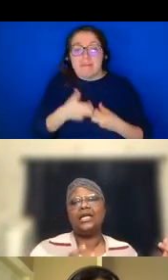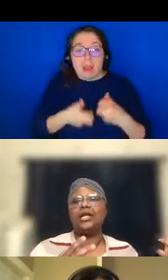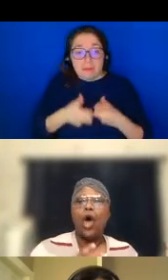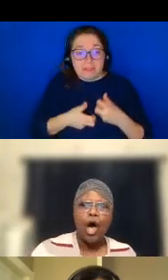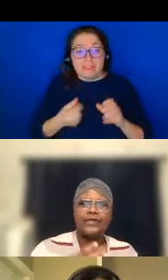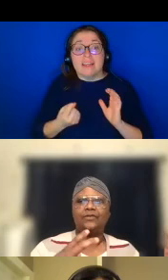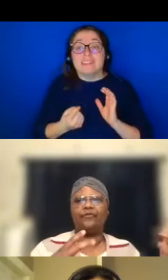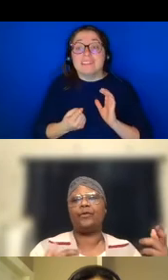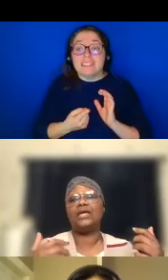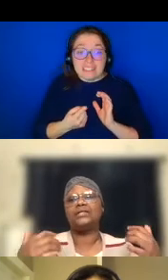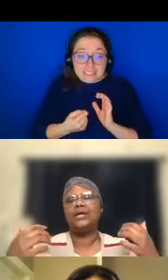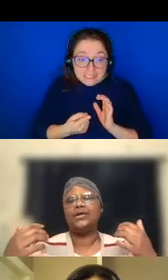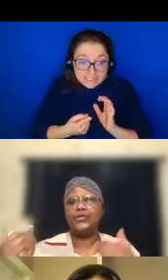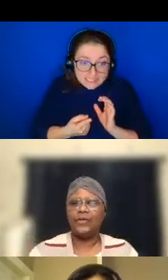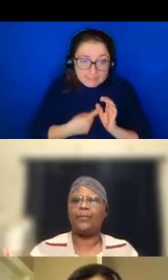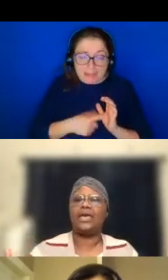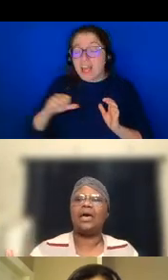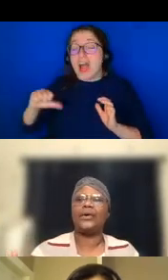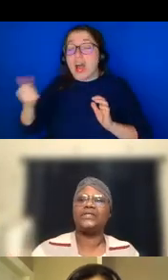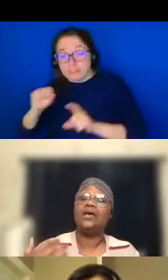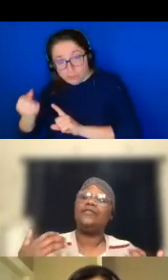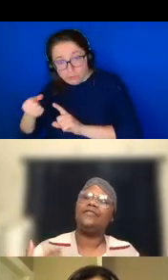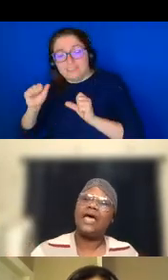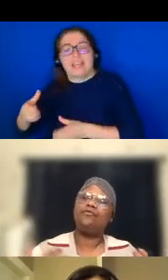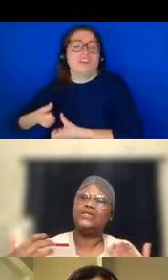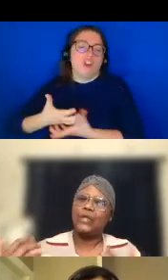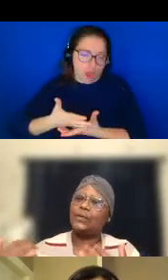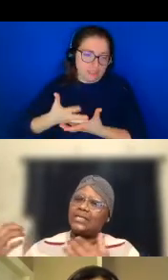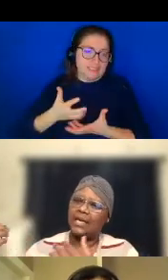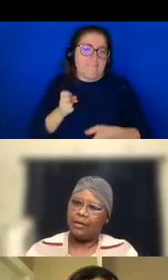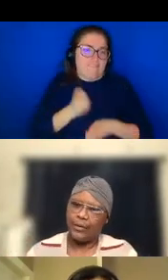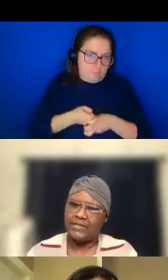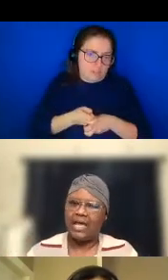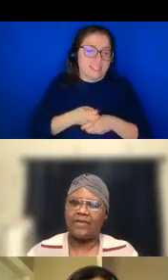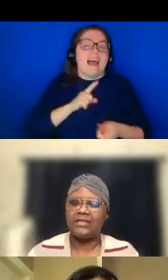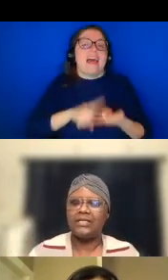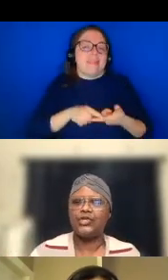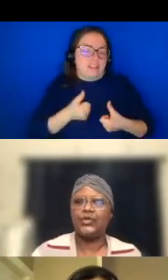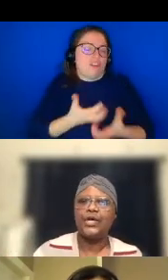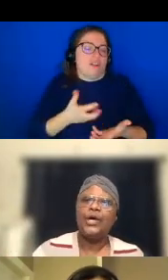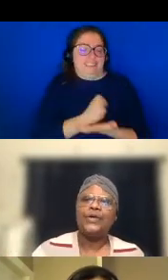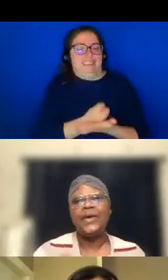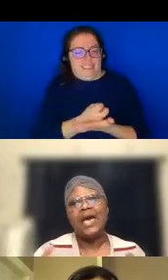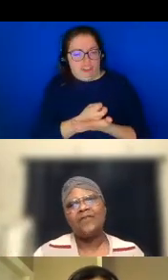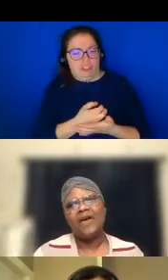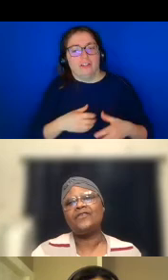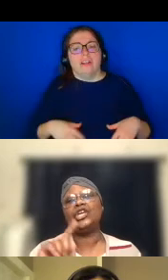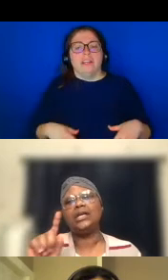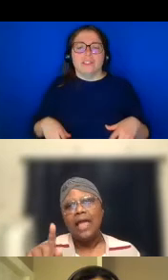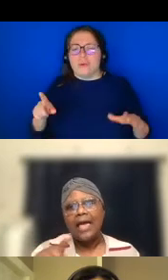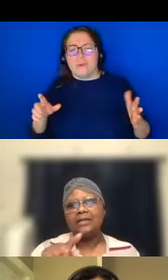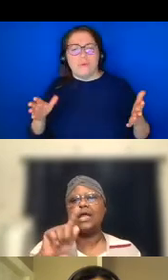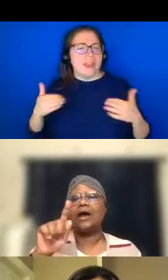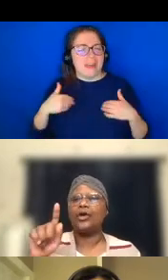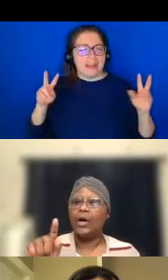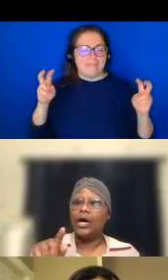that can cause firmness to the hippocampus that then results in the person having seizures. So we kind of have a chicken and